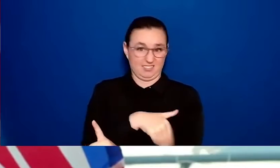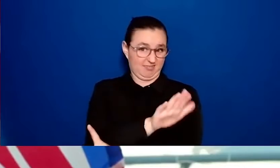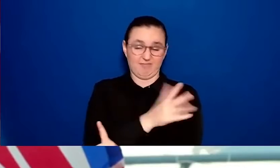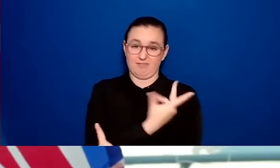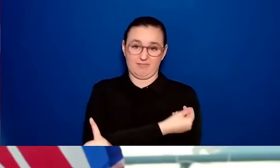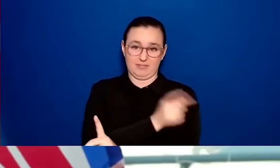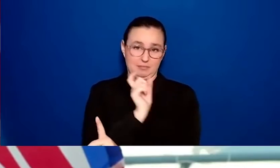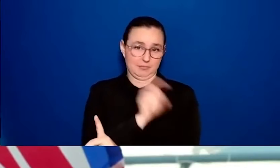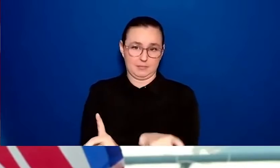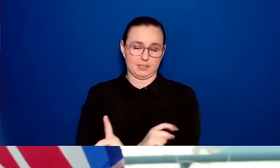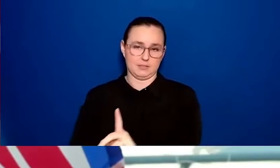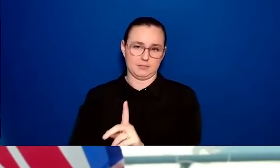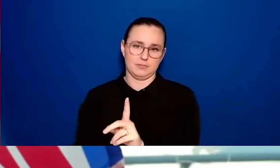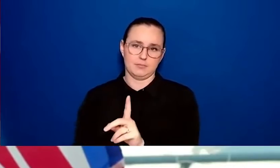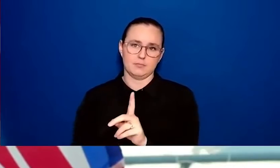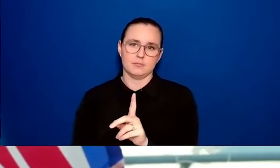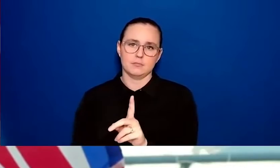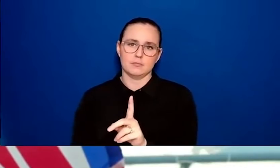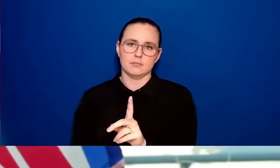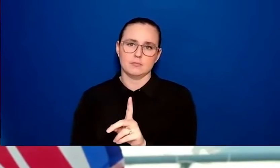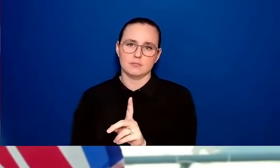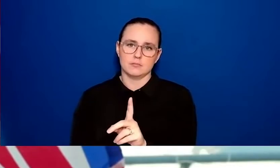News 1130. Lisa, please go ahead.